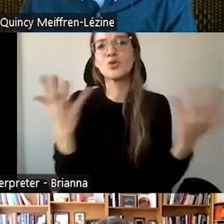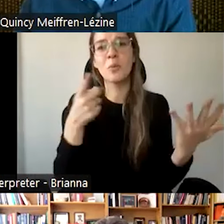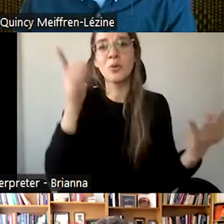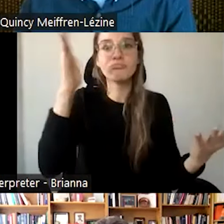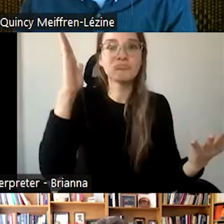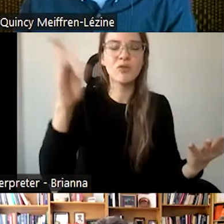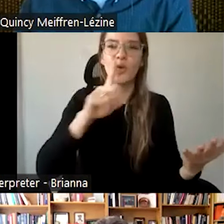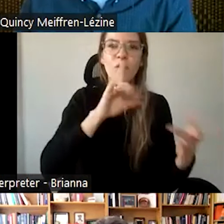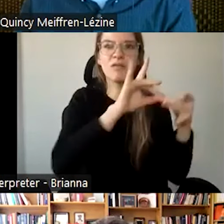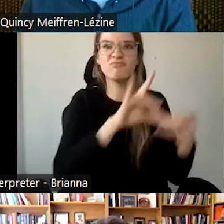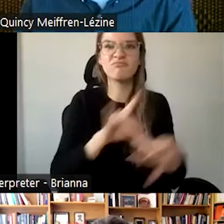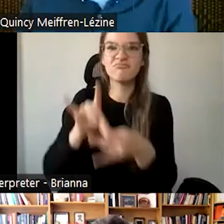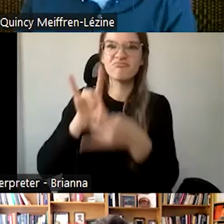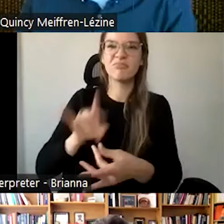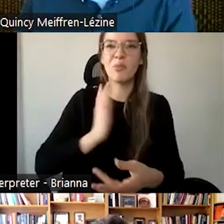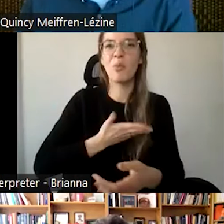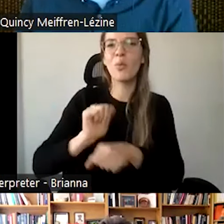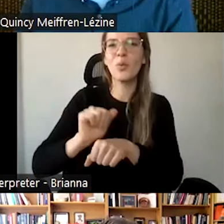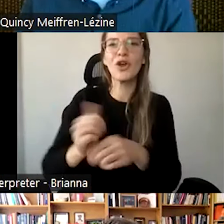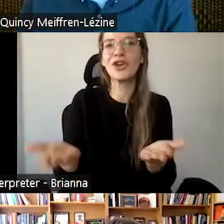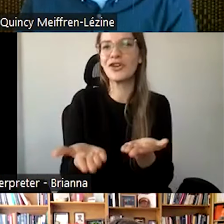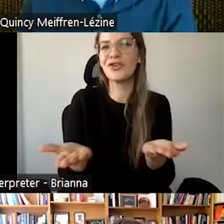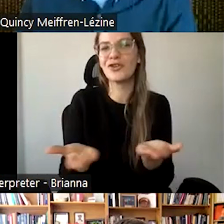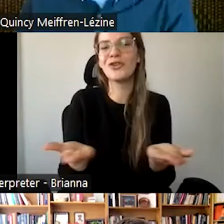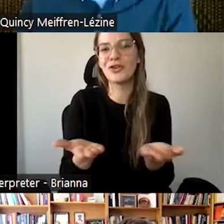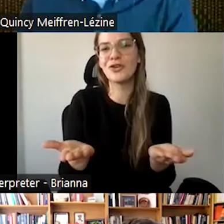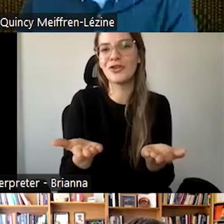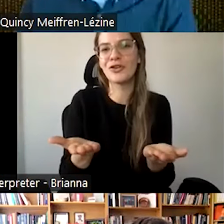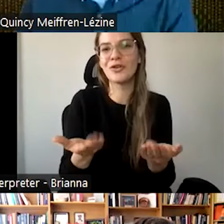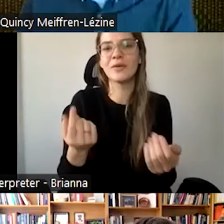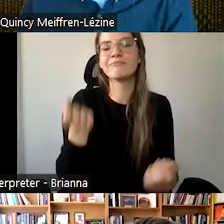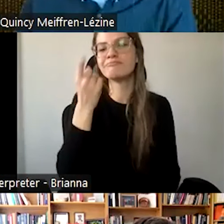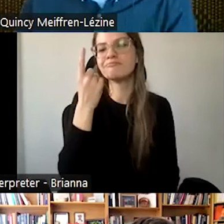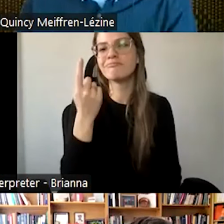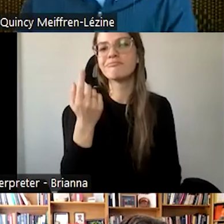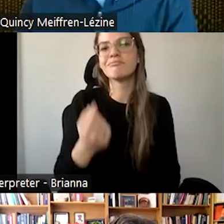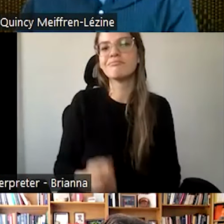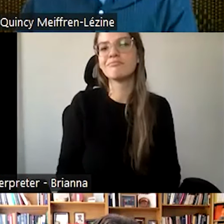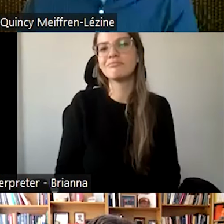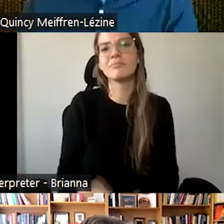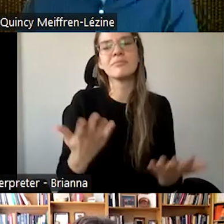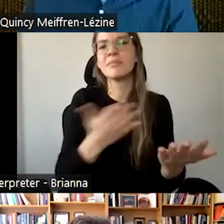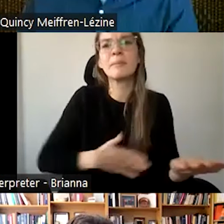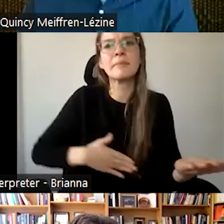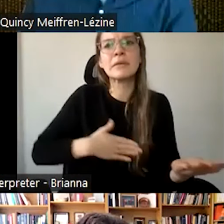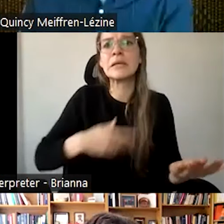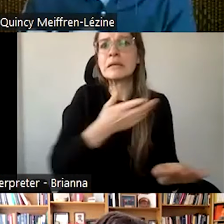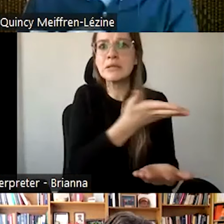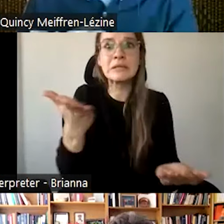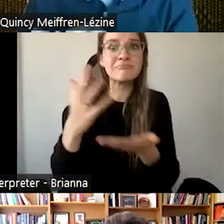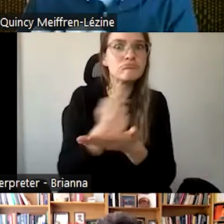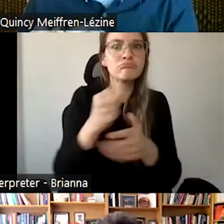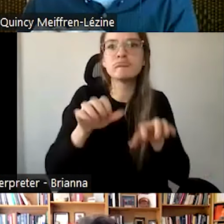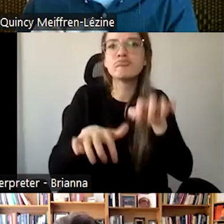to the kind of work that we do here. While people, please enter your questions into